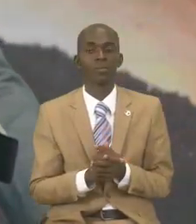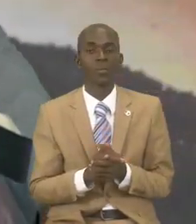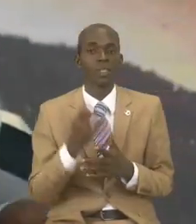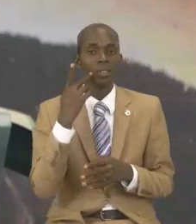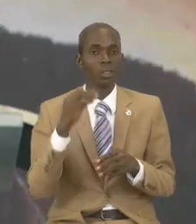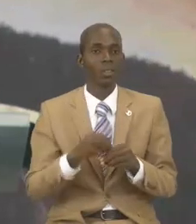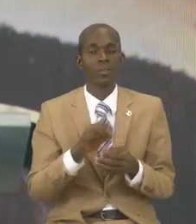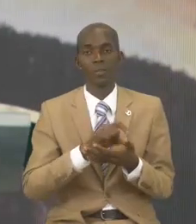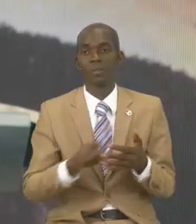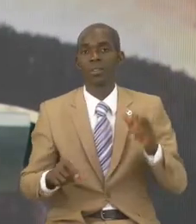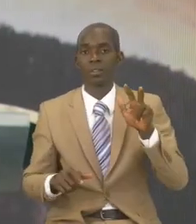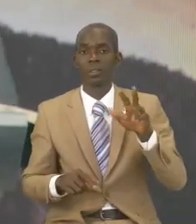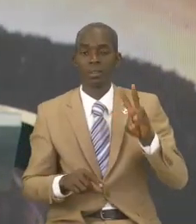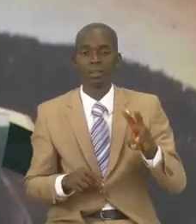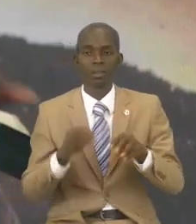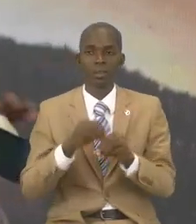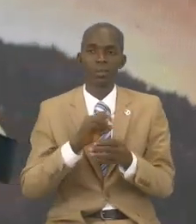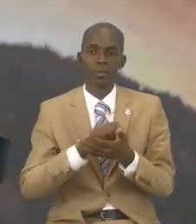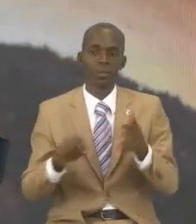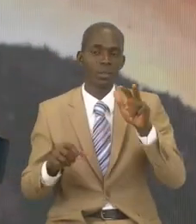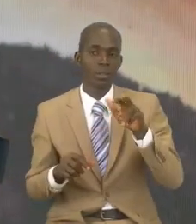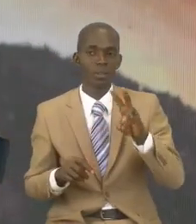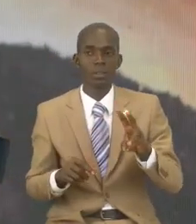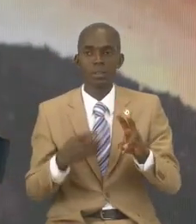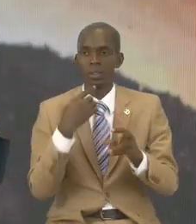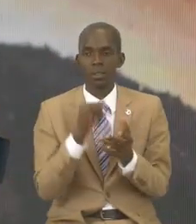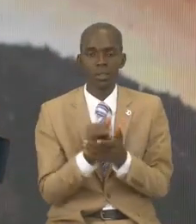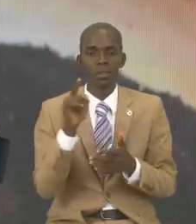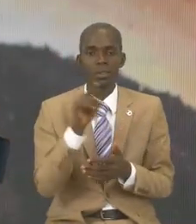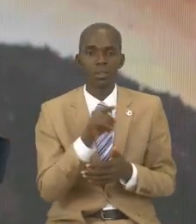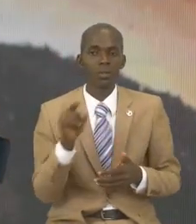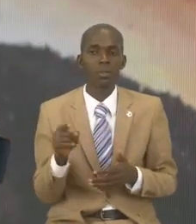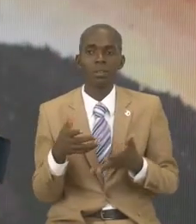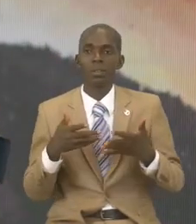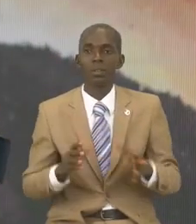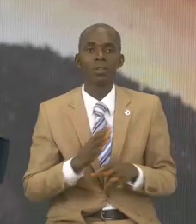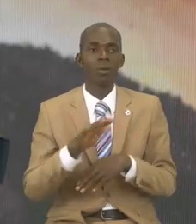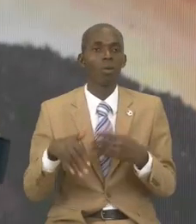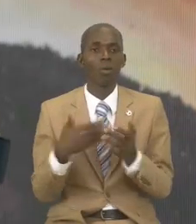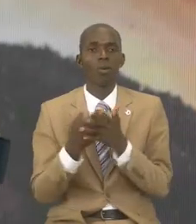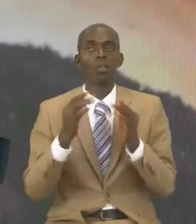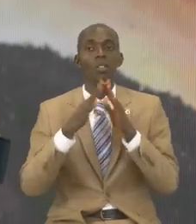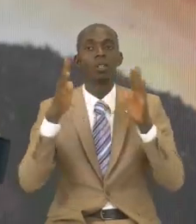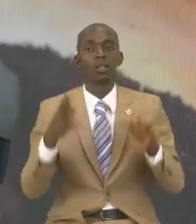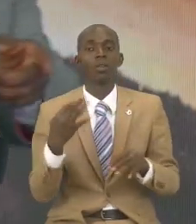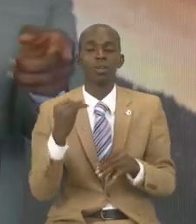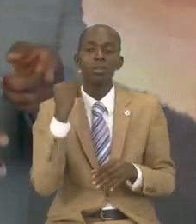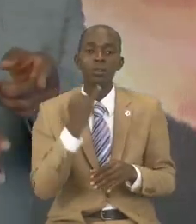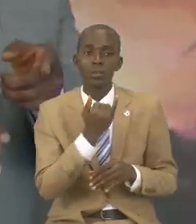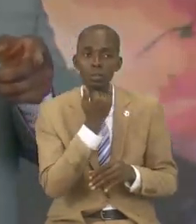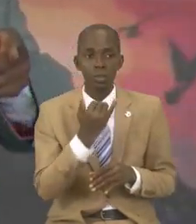36. In verse 36, therefore, let all the house of Israel know assuredly